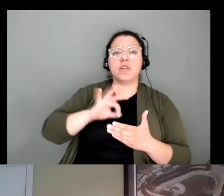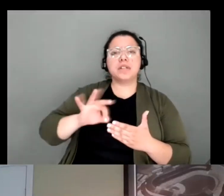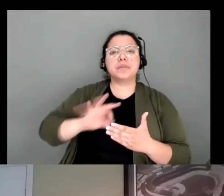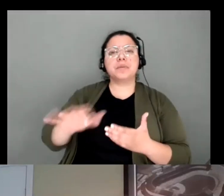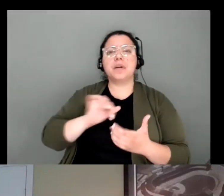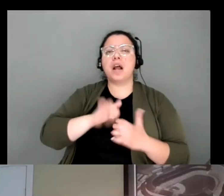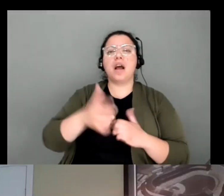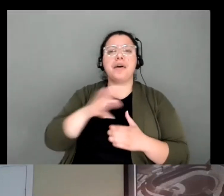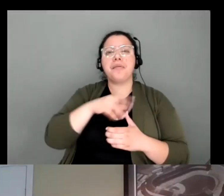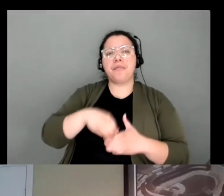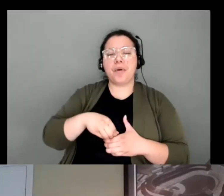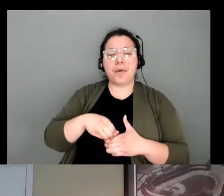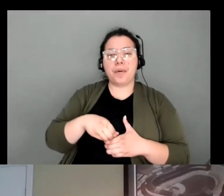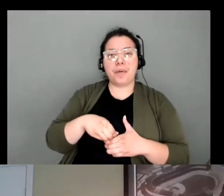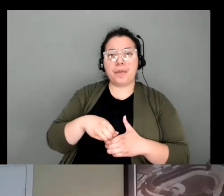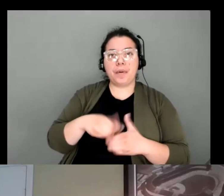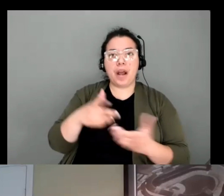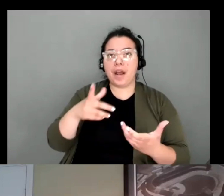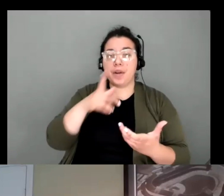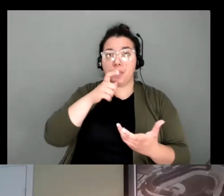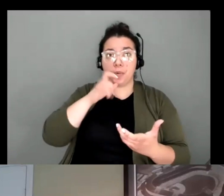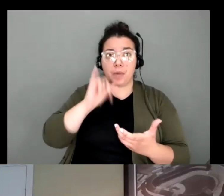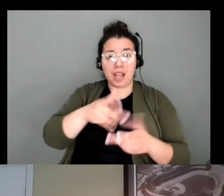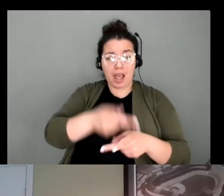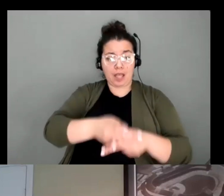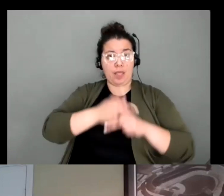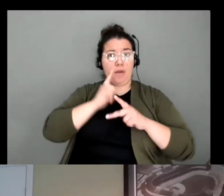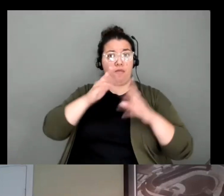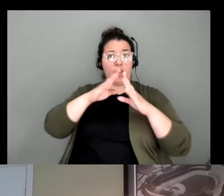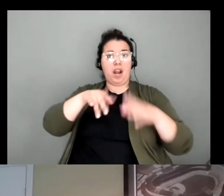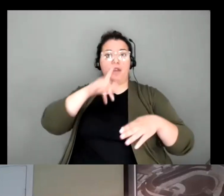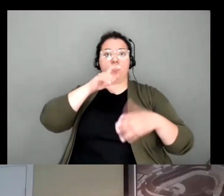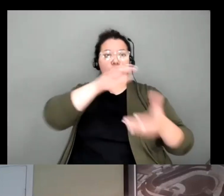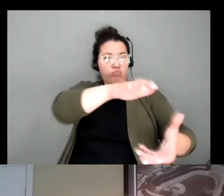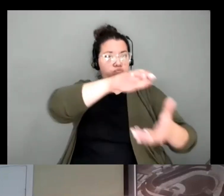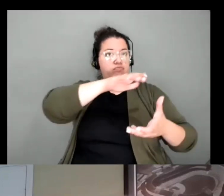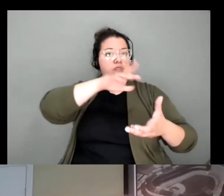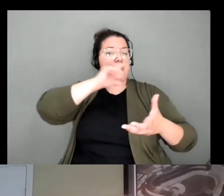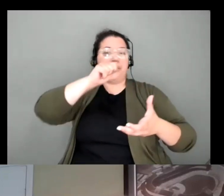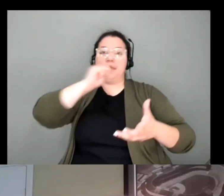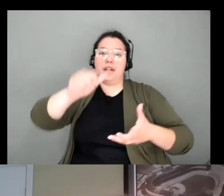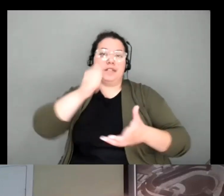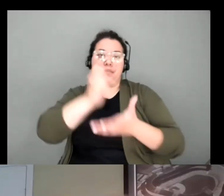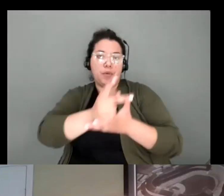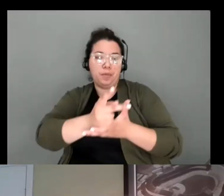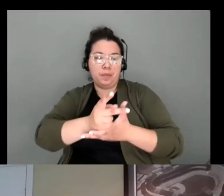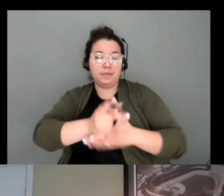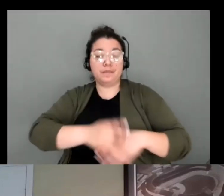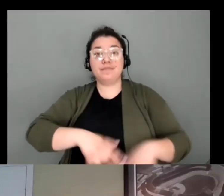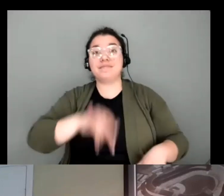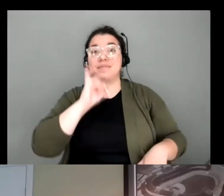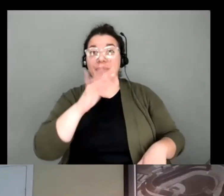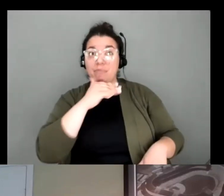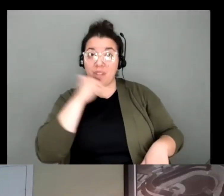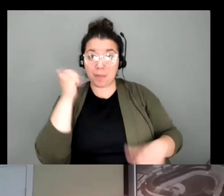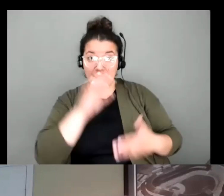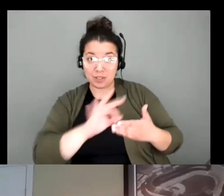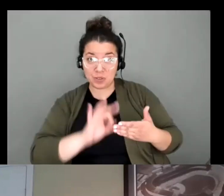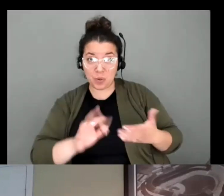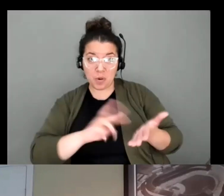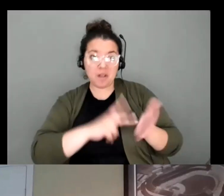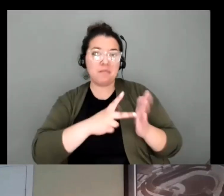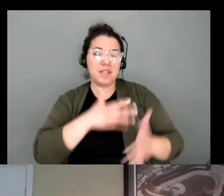gets that big loan for a house and who doesn't? The better your credit score is, the better you'll be. So we look